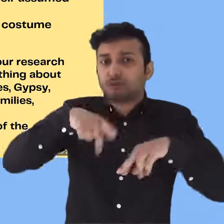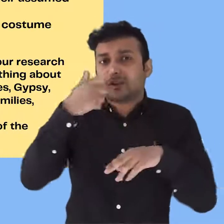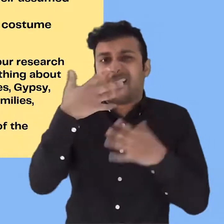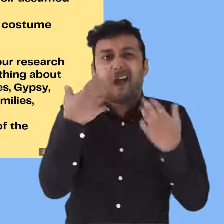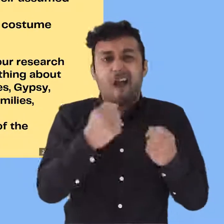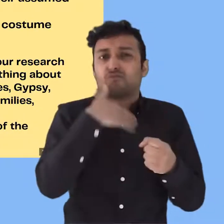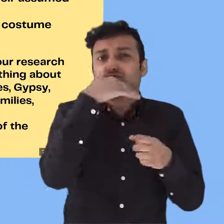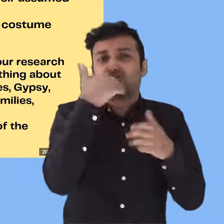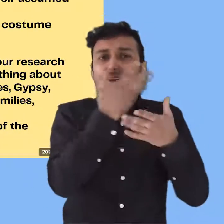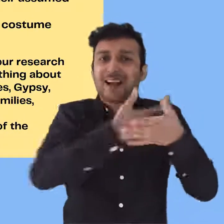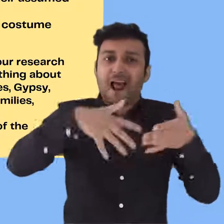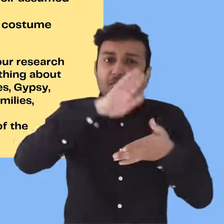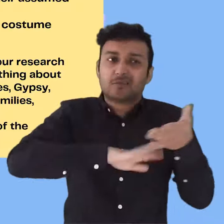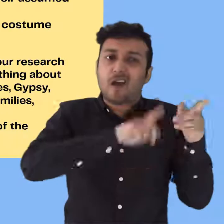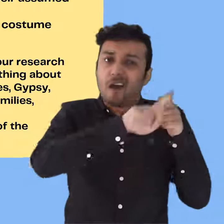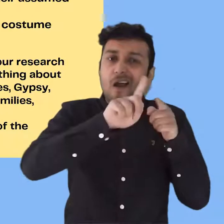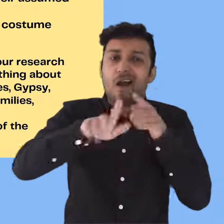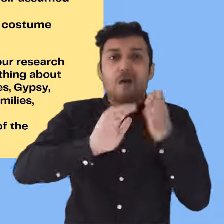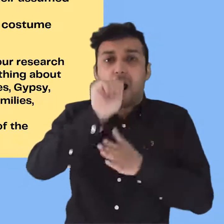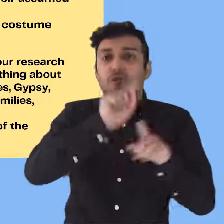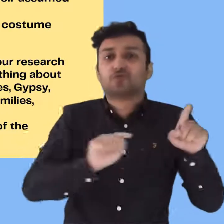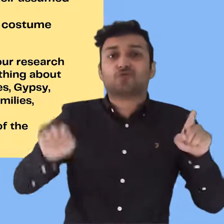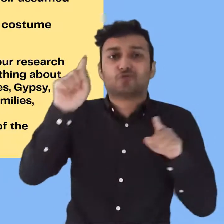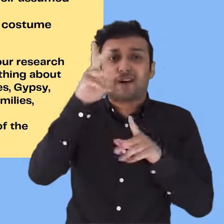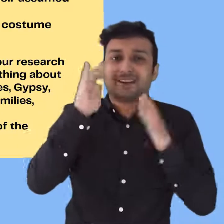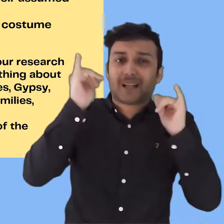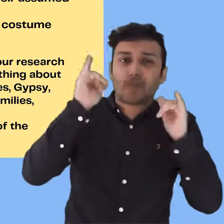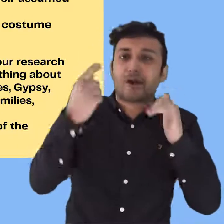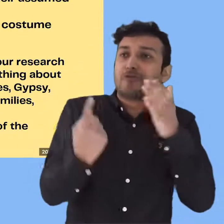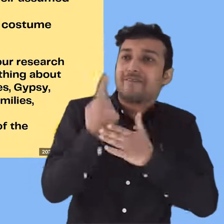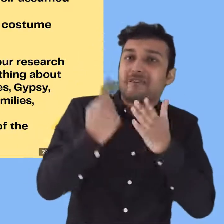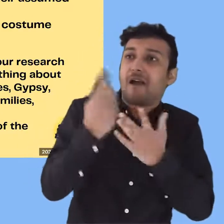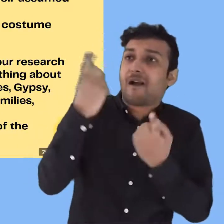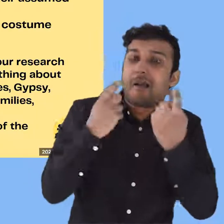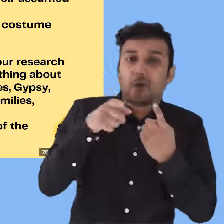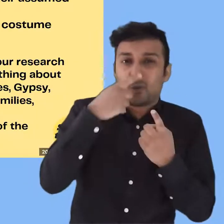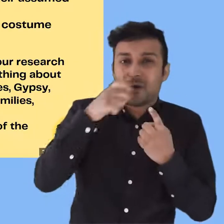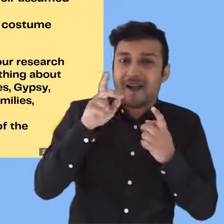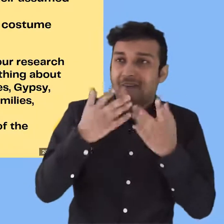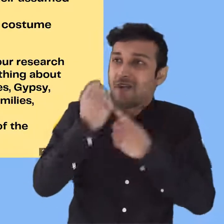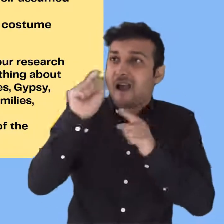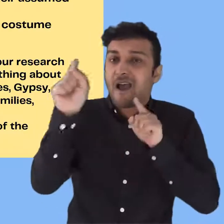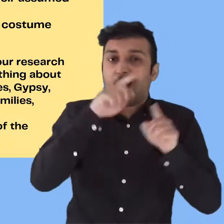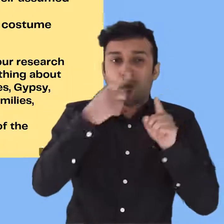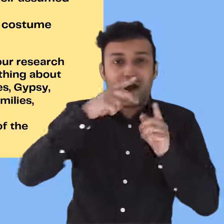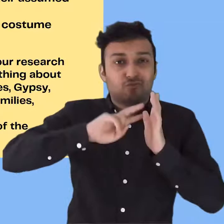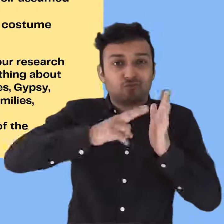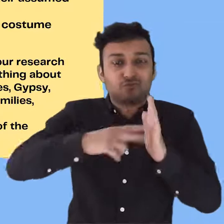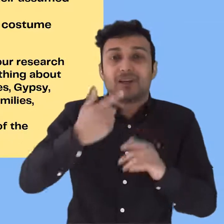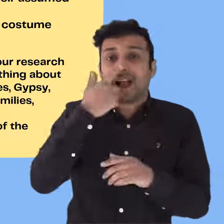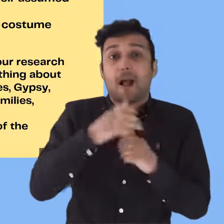And do invite parents to come in and share something about their cultural celebration. Families from all kinds of